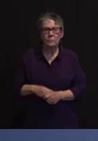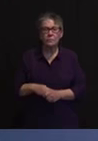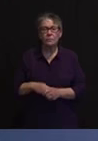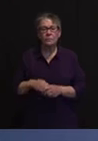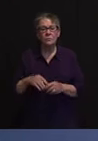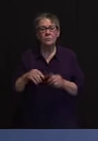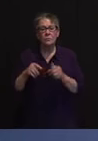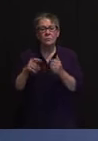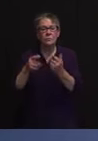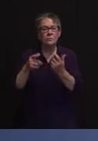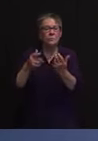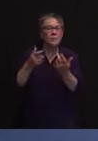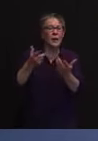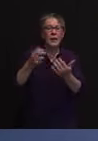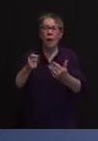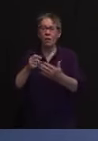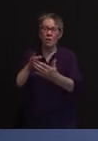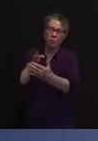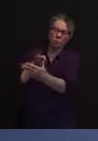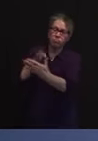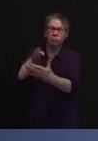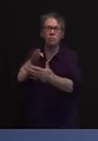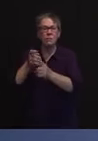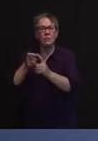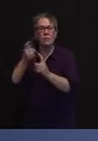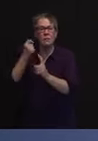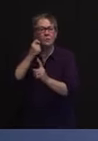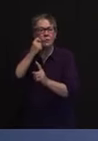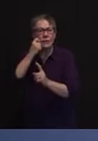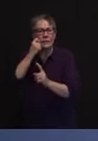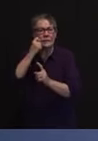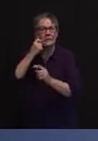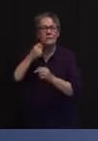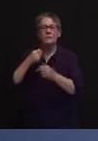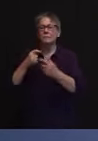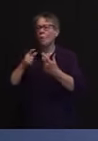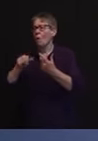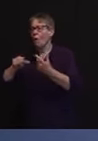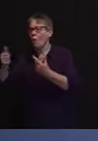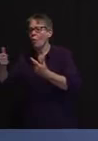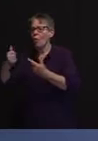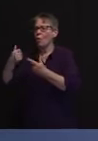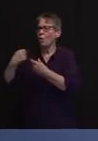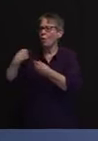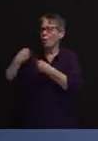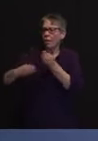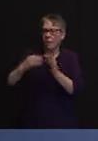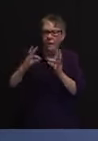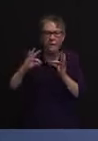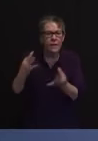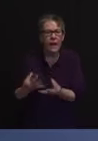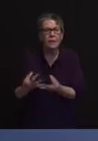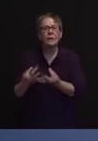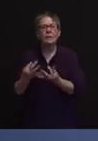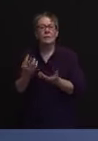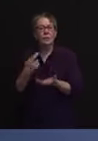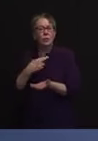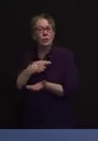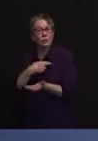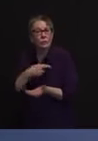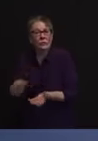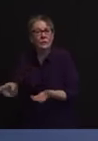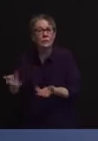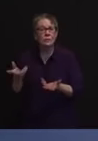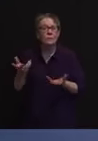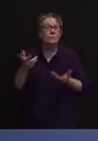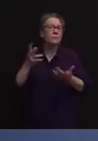nationality, ancestry, marital status, domestic partnership or civil union status, sex, affectional